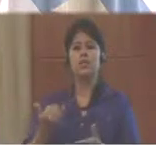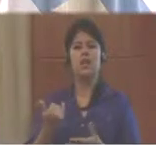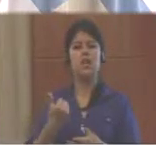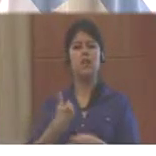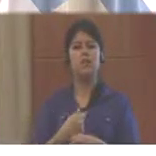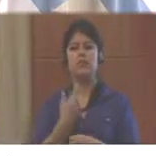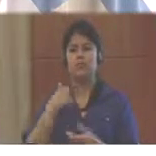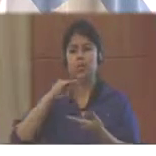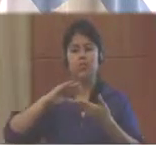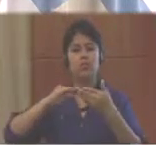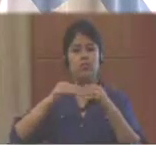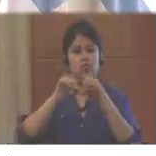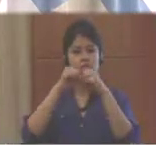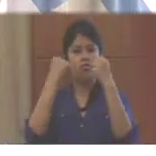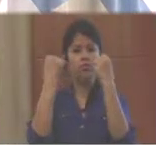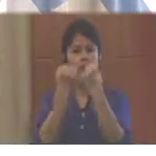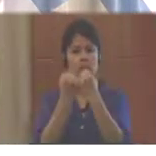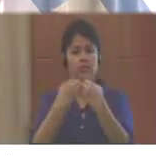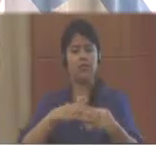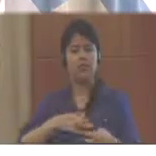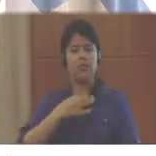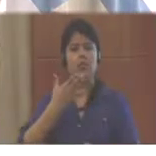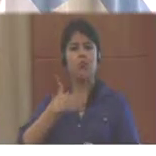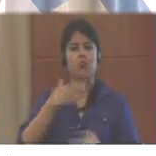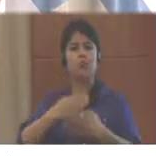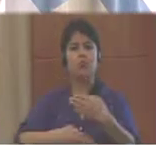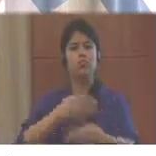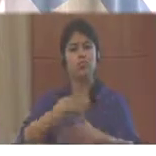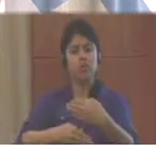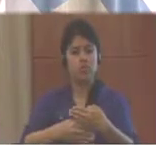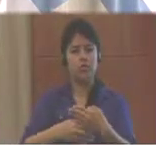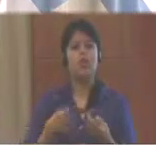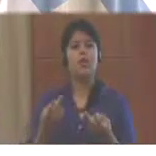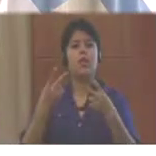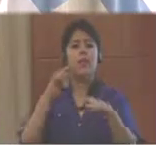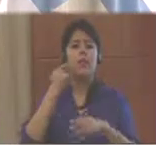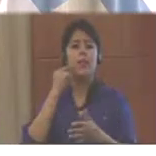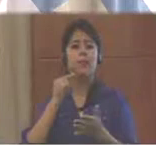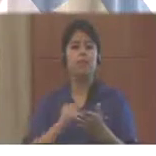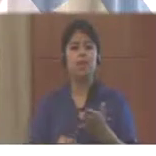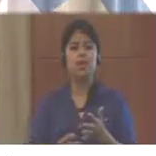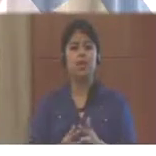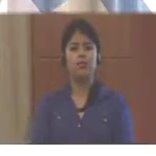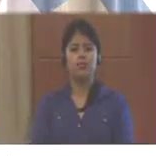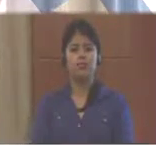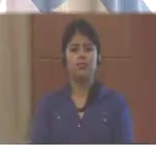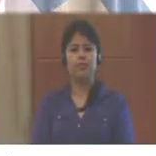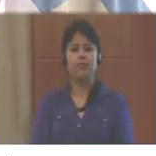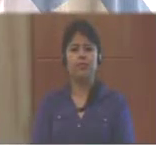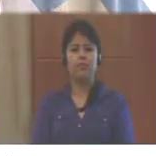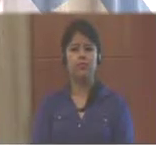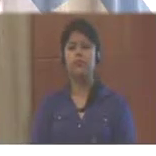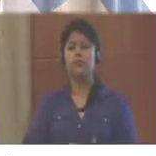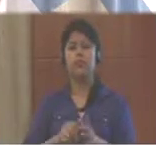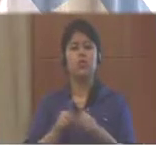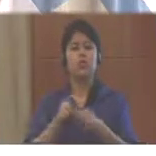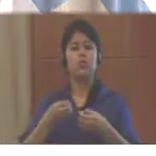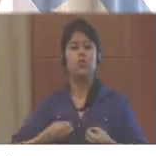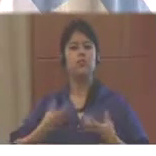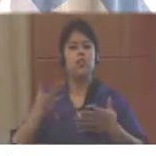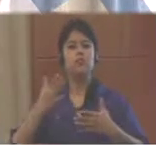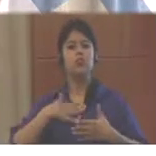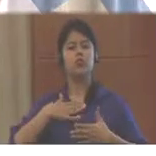we are as a civil society also in a process of consultations, which means because we're going